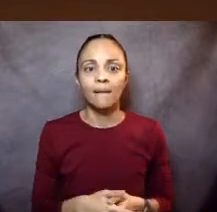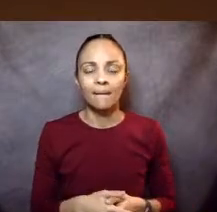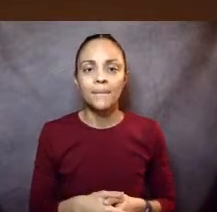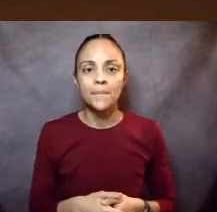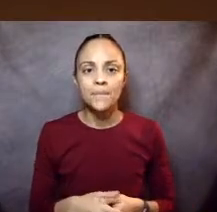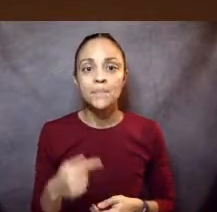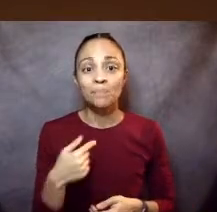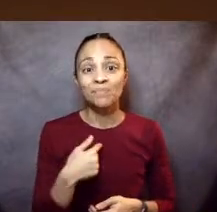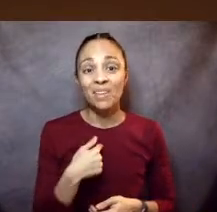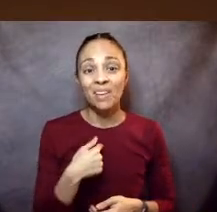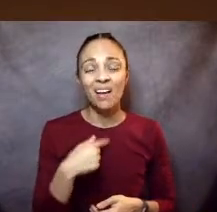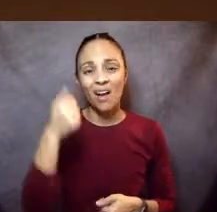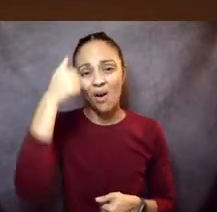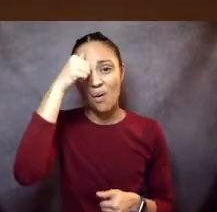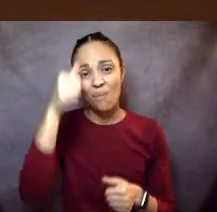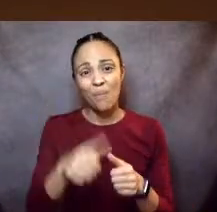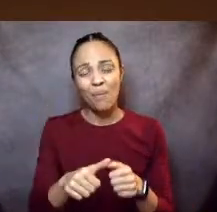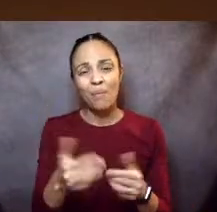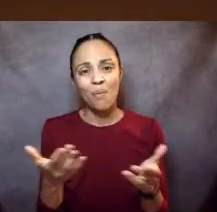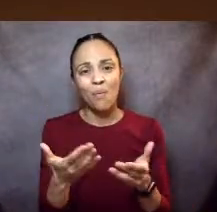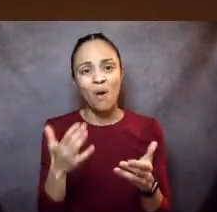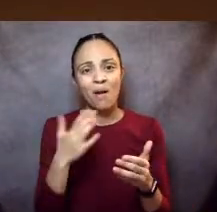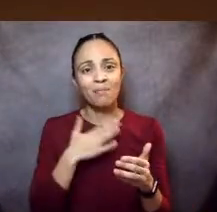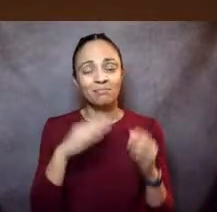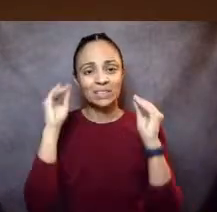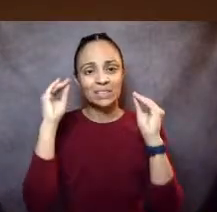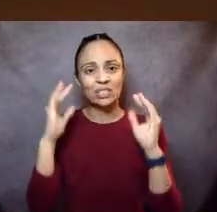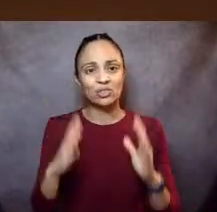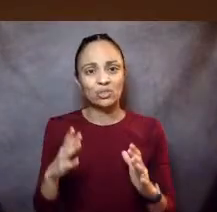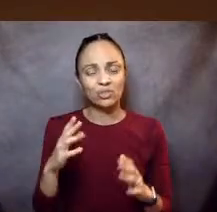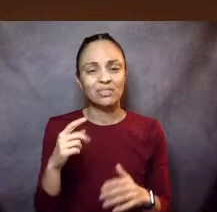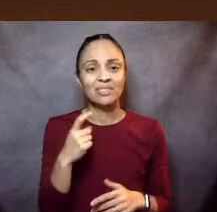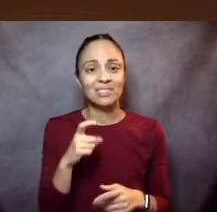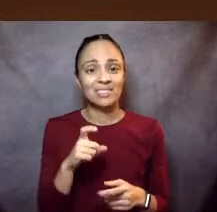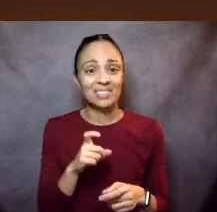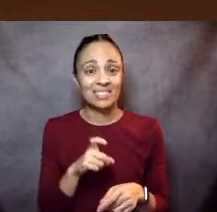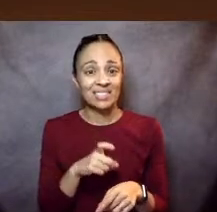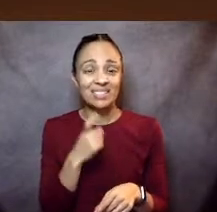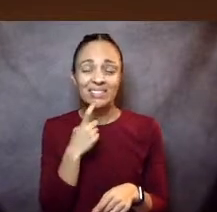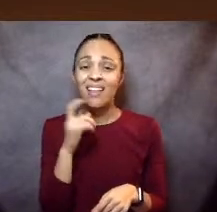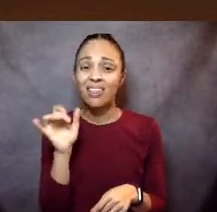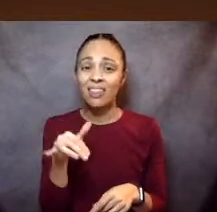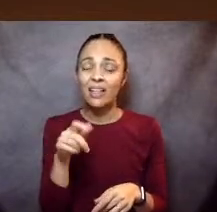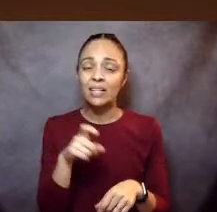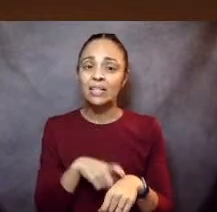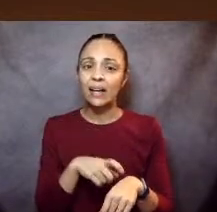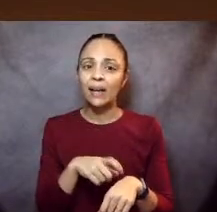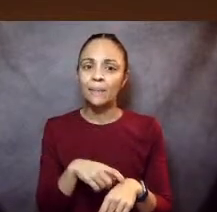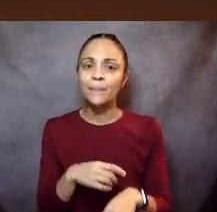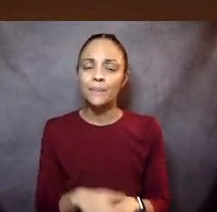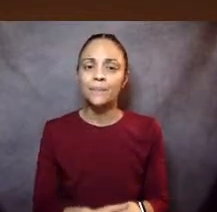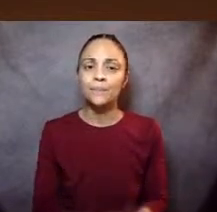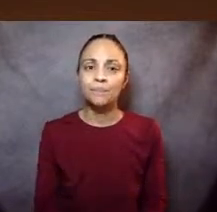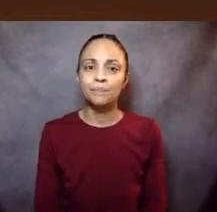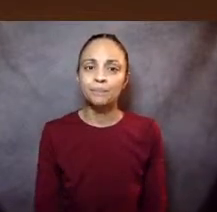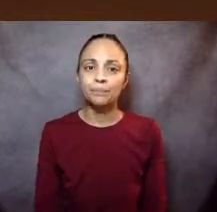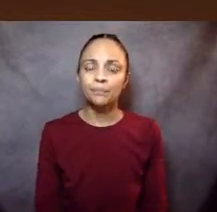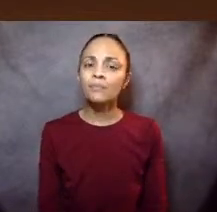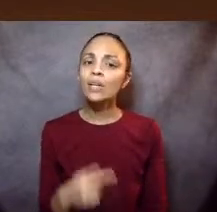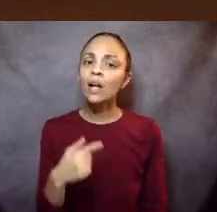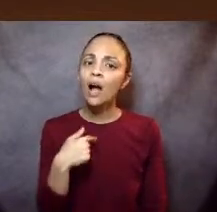said. It stuck with me. And it also stuck with me the way that she always counseled